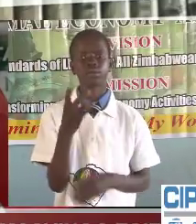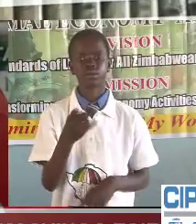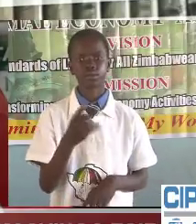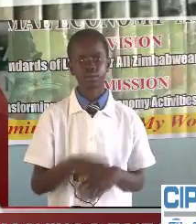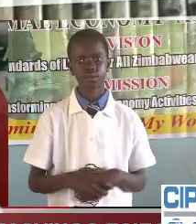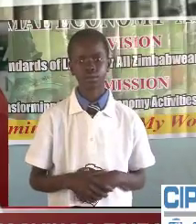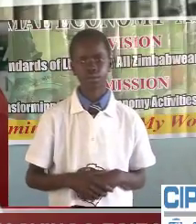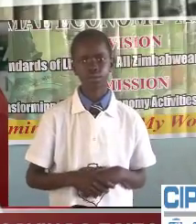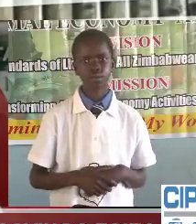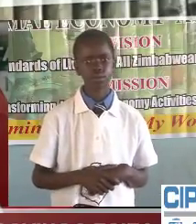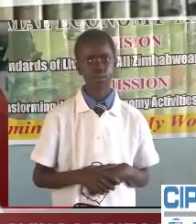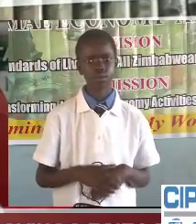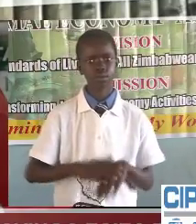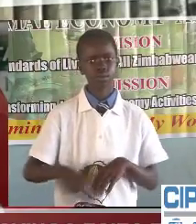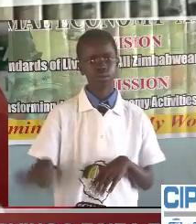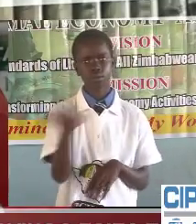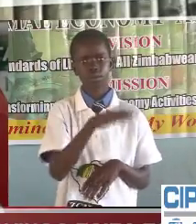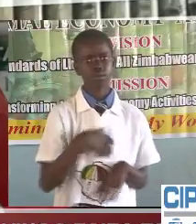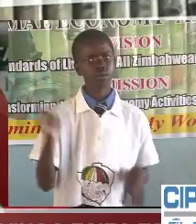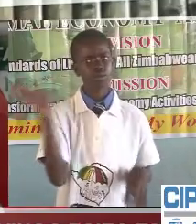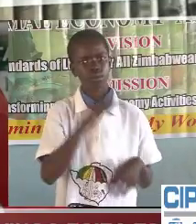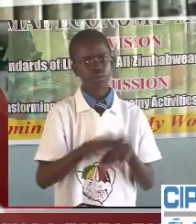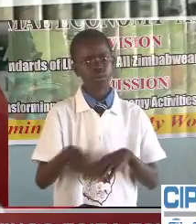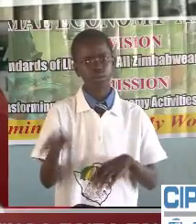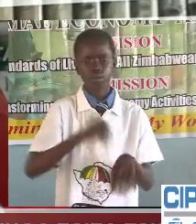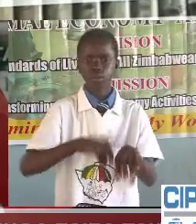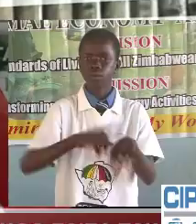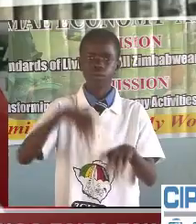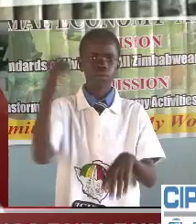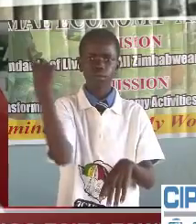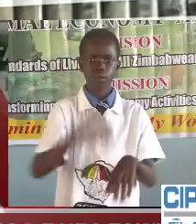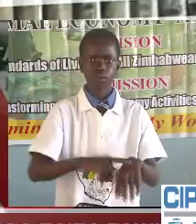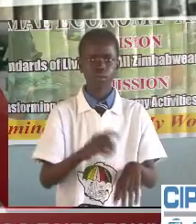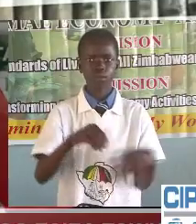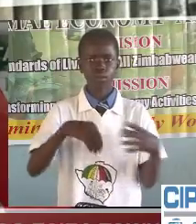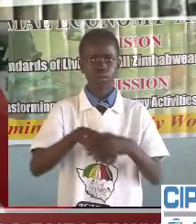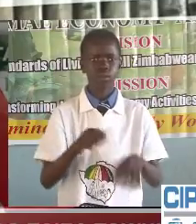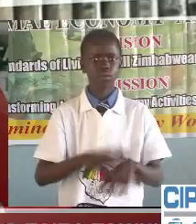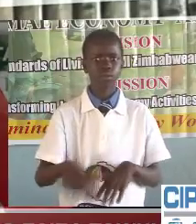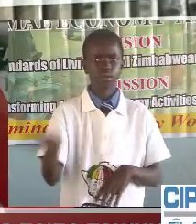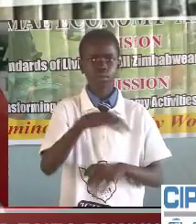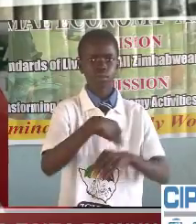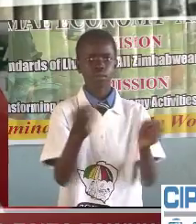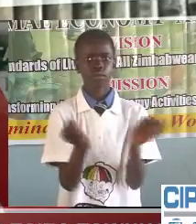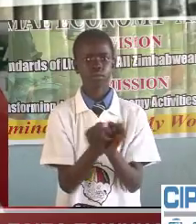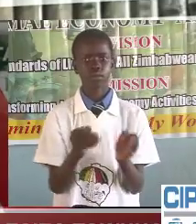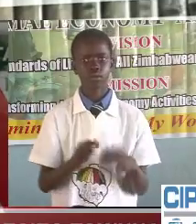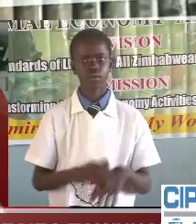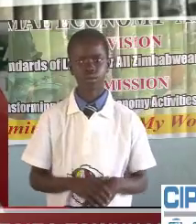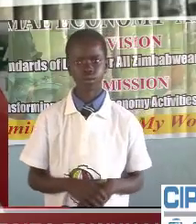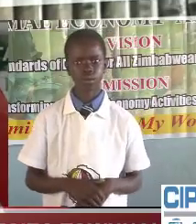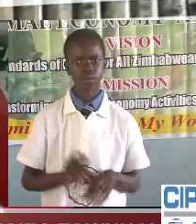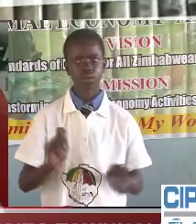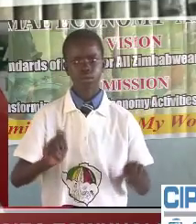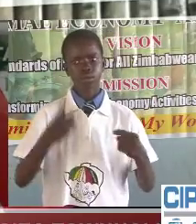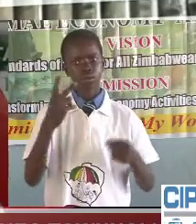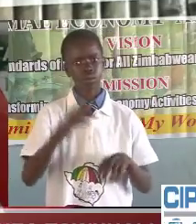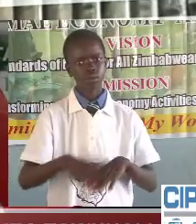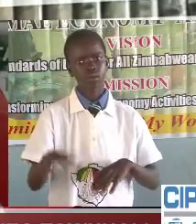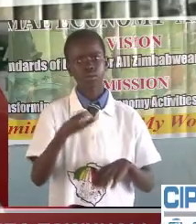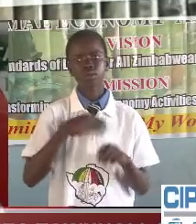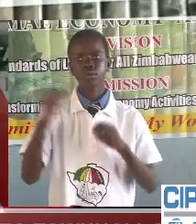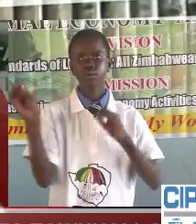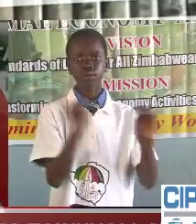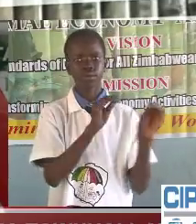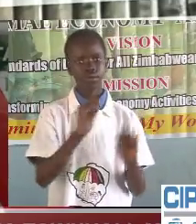for interrogation and dialogue with the people that they purport to represent. No longer shall